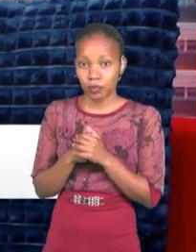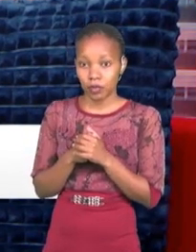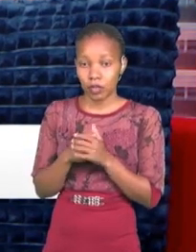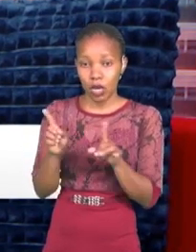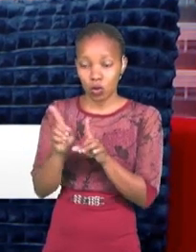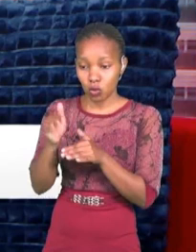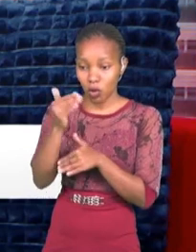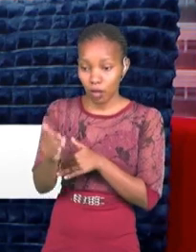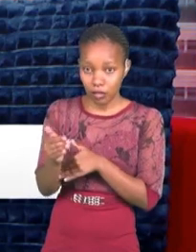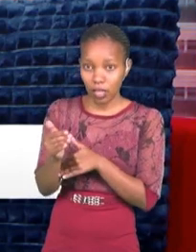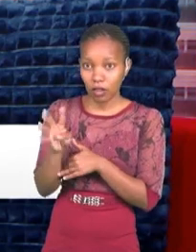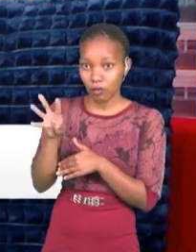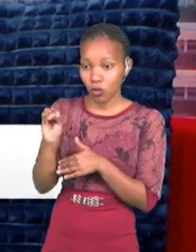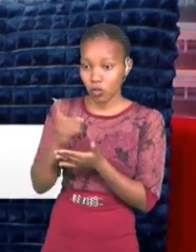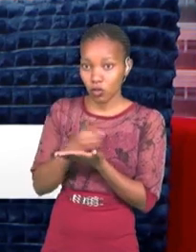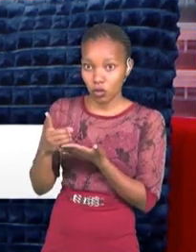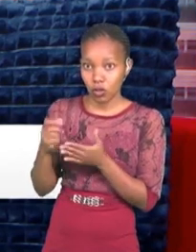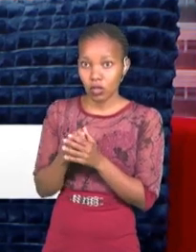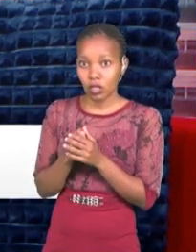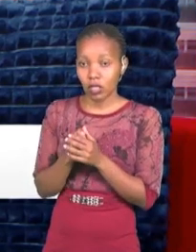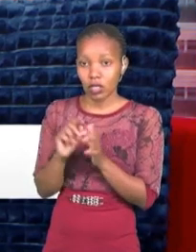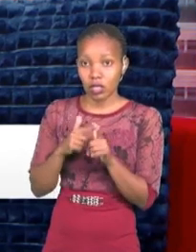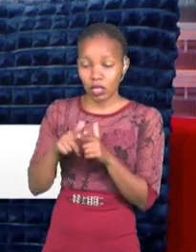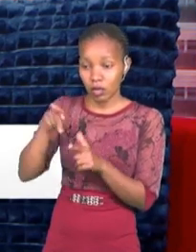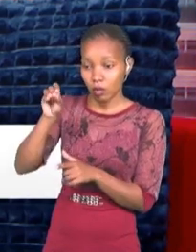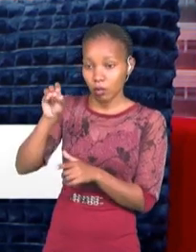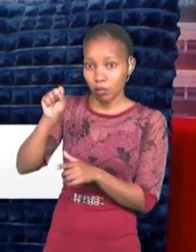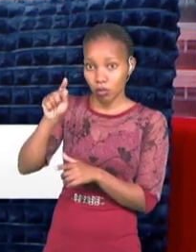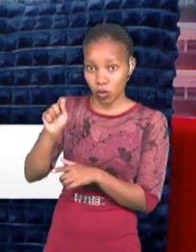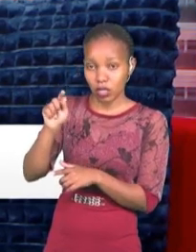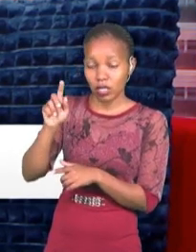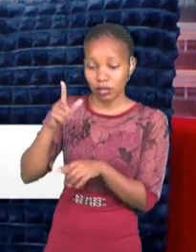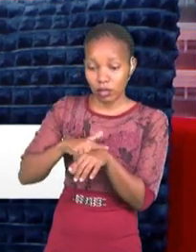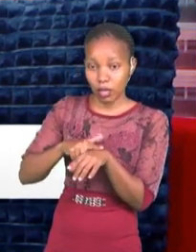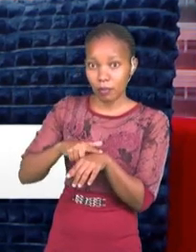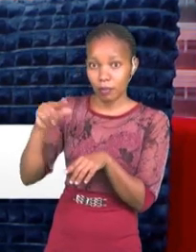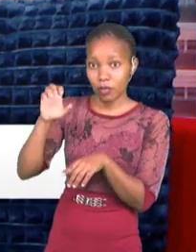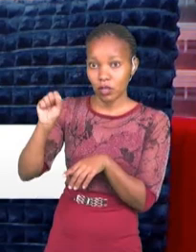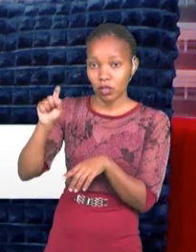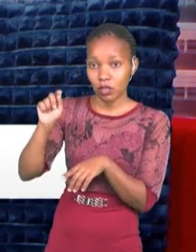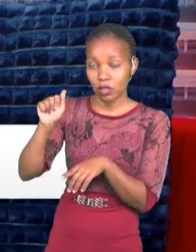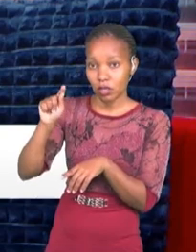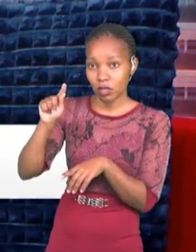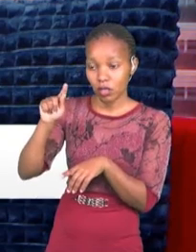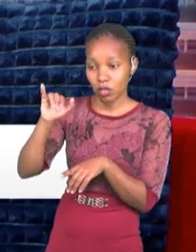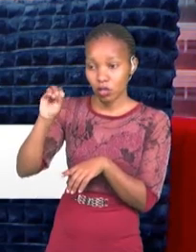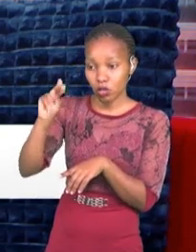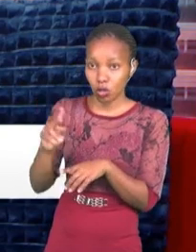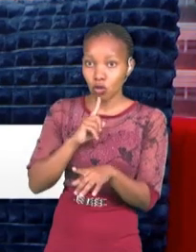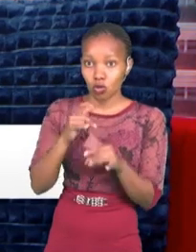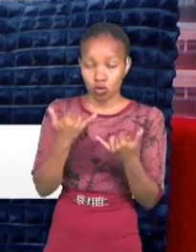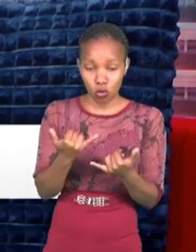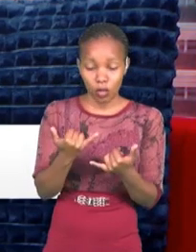And after 40 weeks, it is called as post-term gestation. So before 37 weeks, if delivery happens, the baby is called